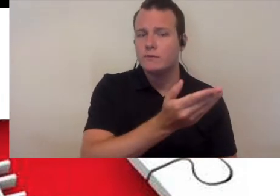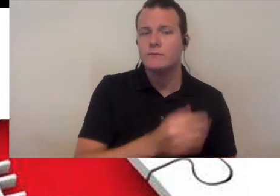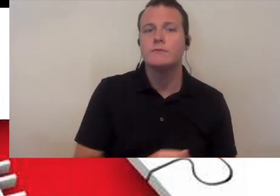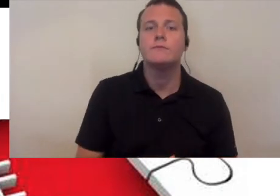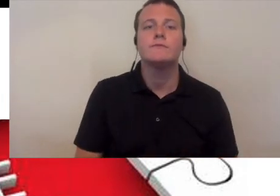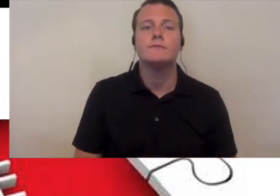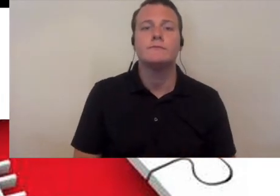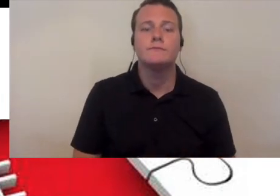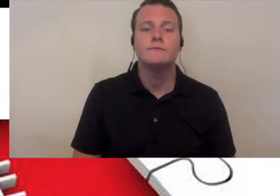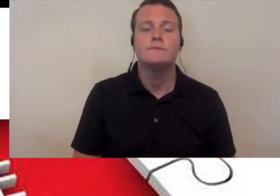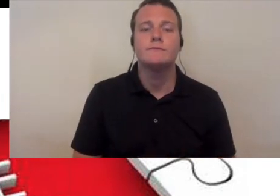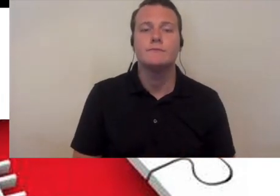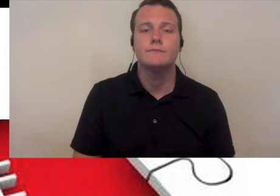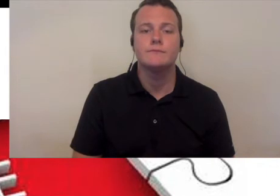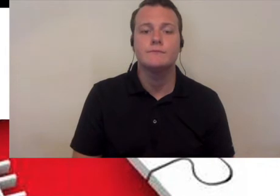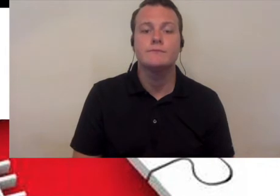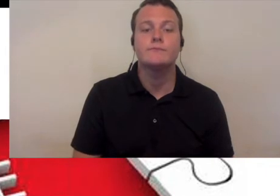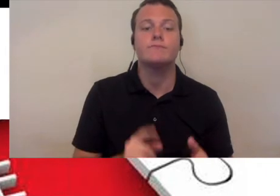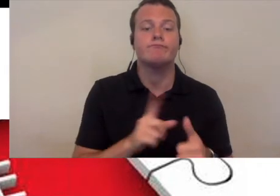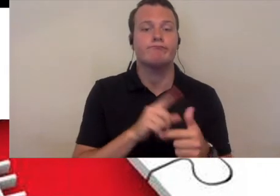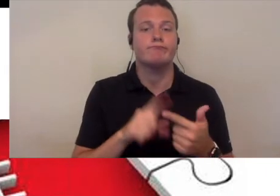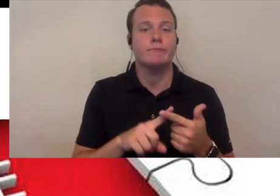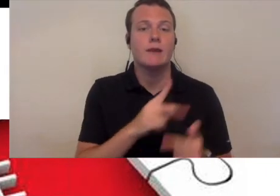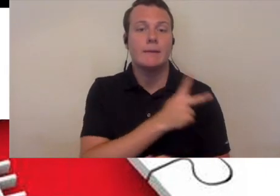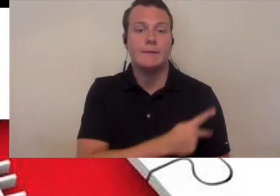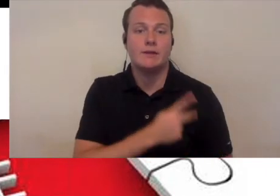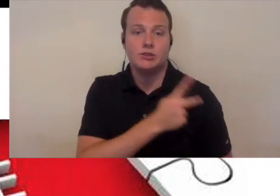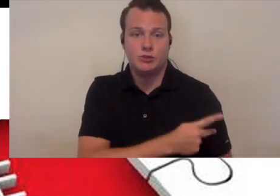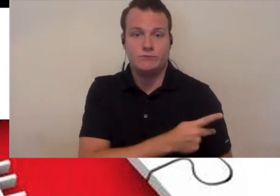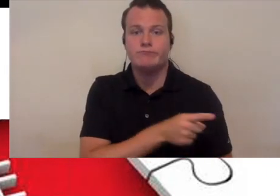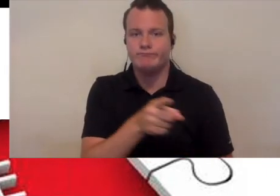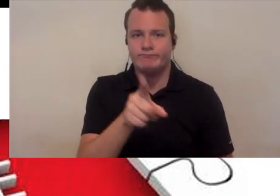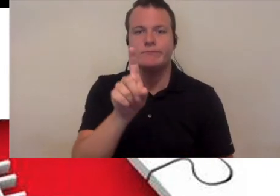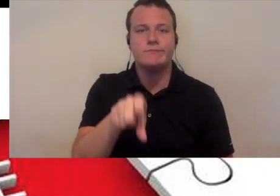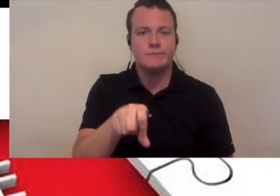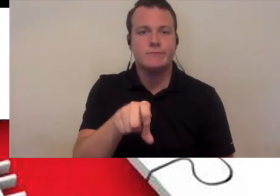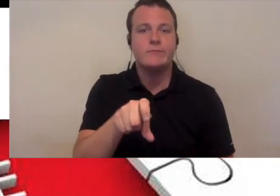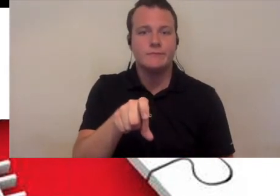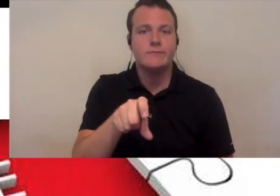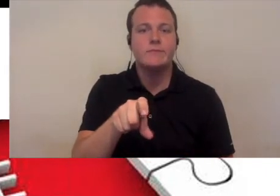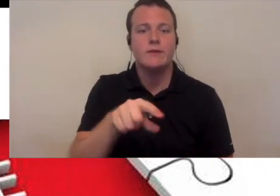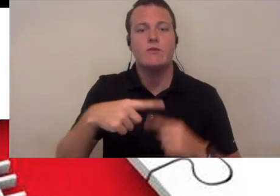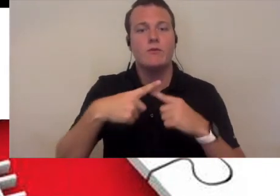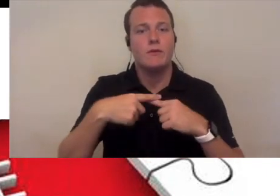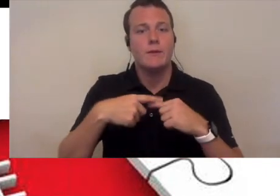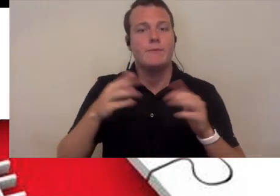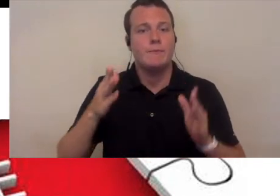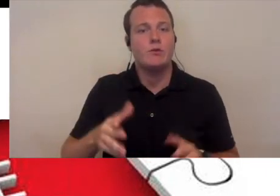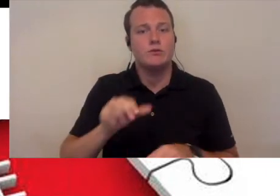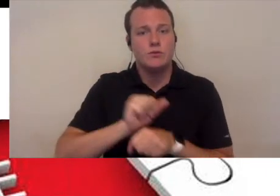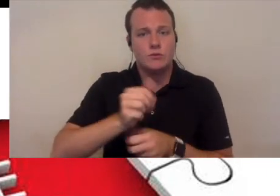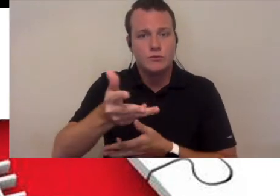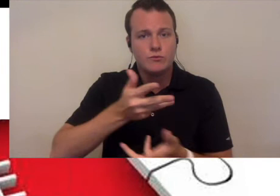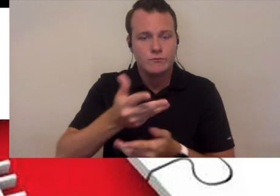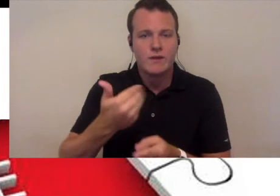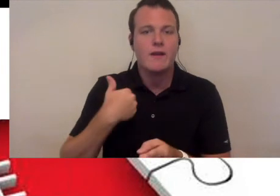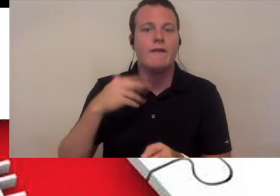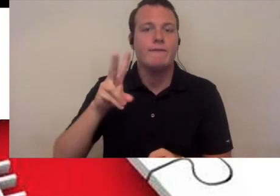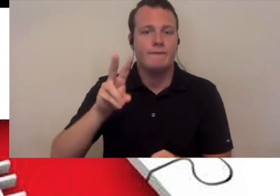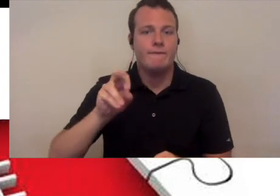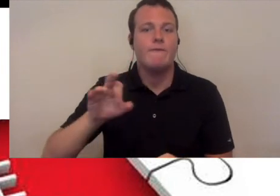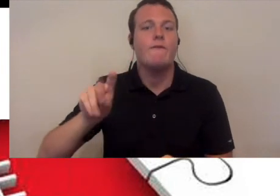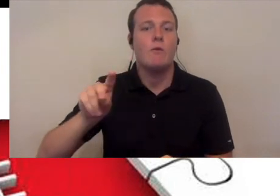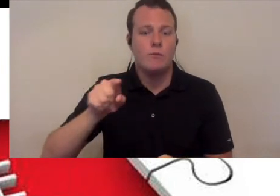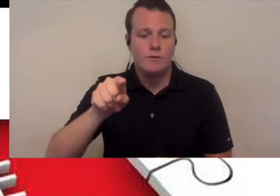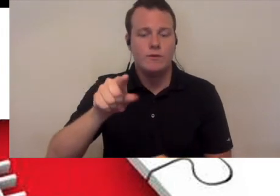have a void. They need a reliable person to work with. Who is it that they can go to? You